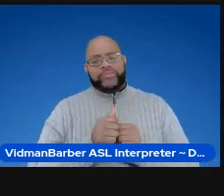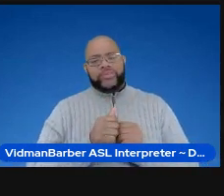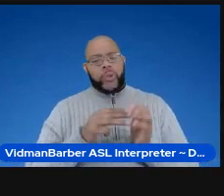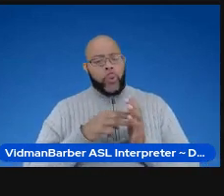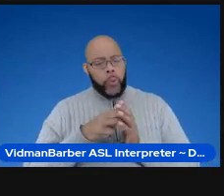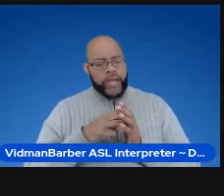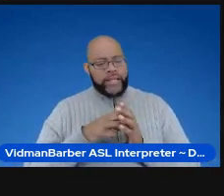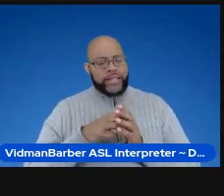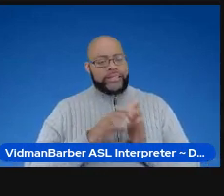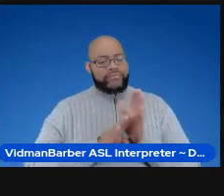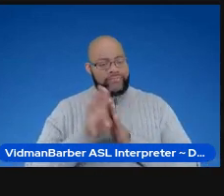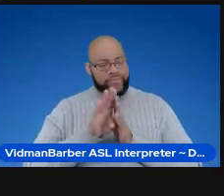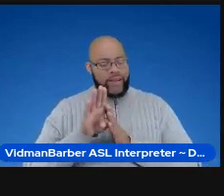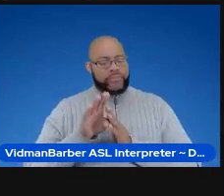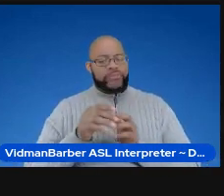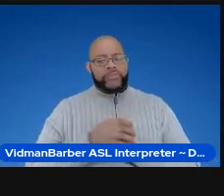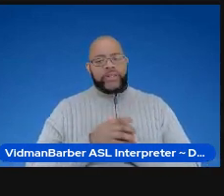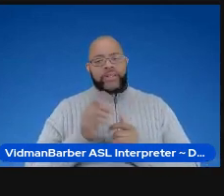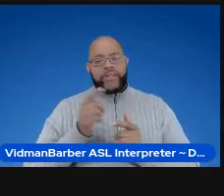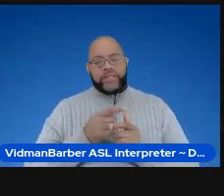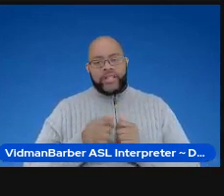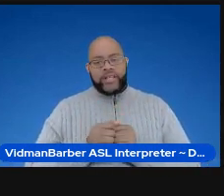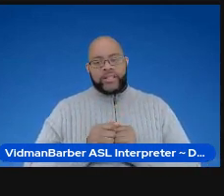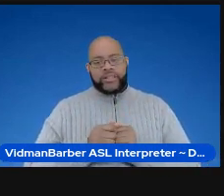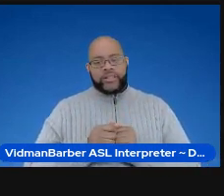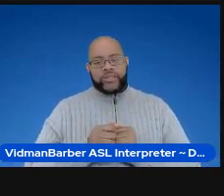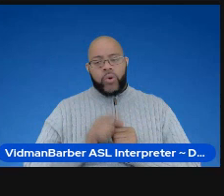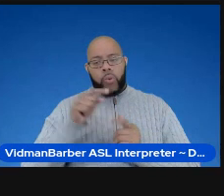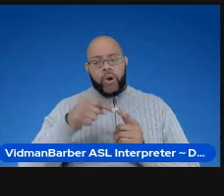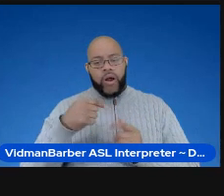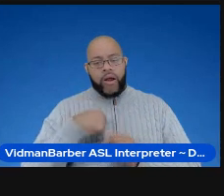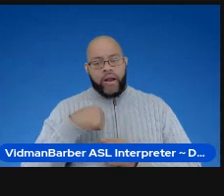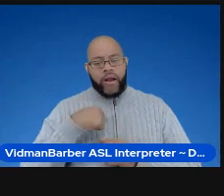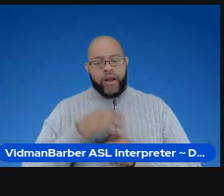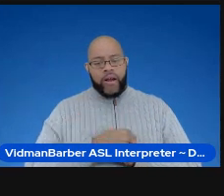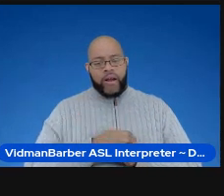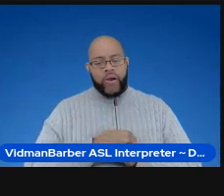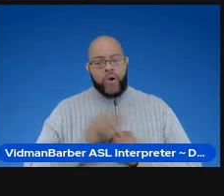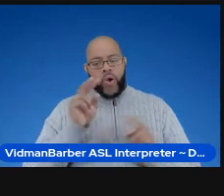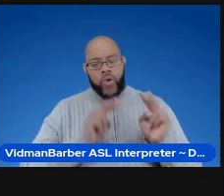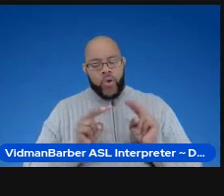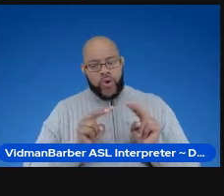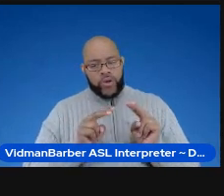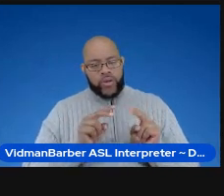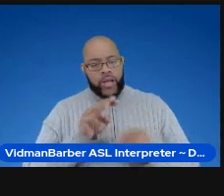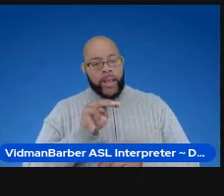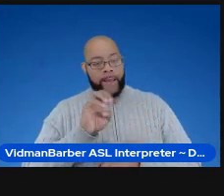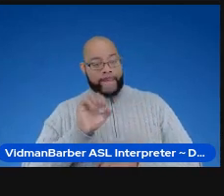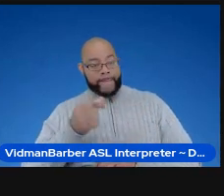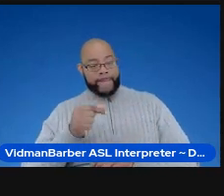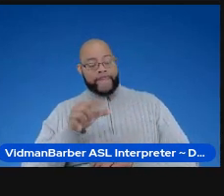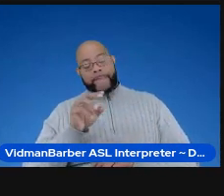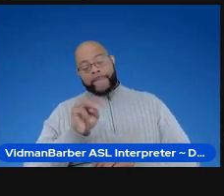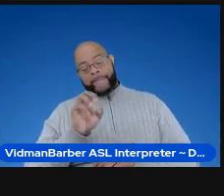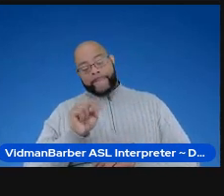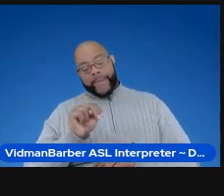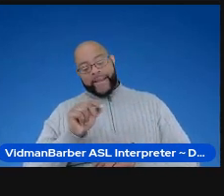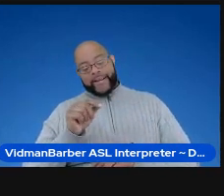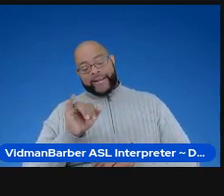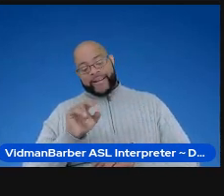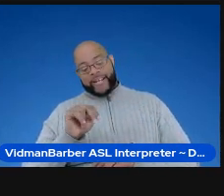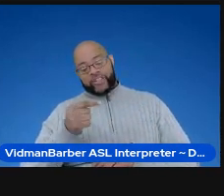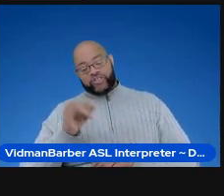vaccine was developed. And then, so when I was looking at meningitis, the technology that